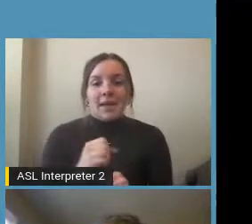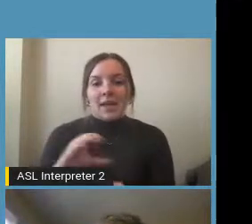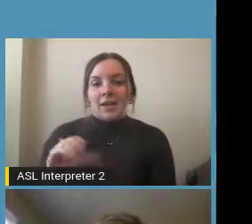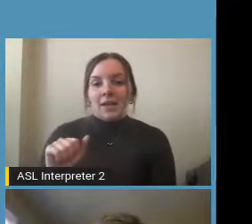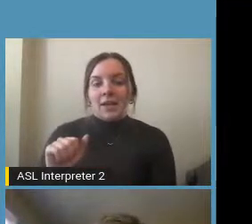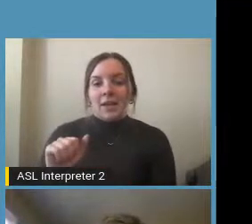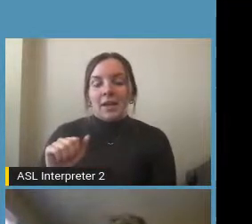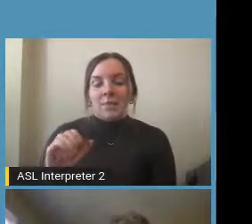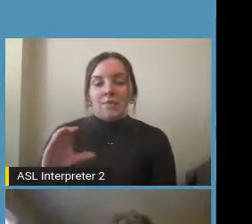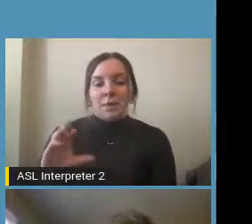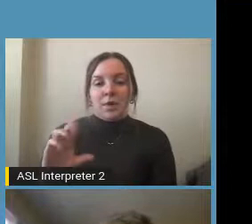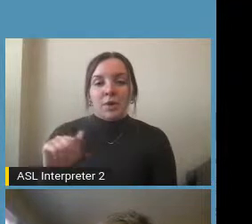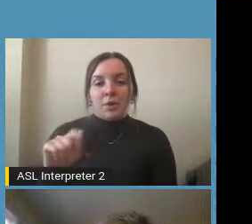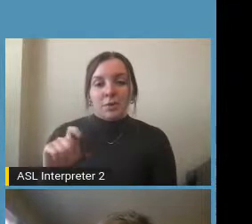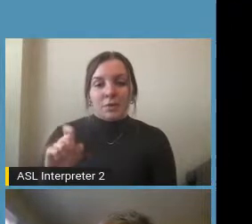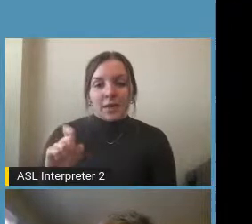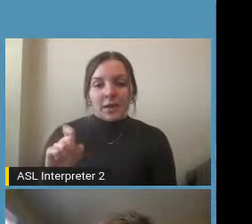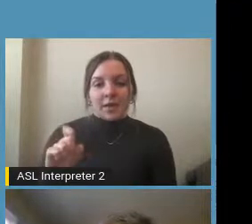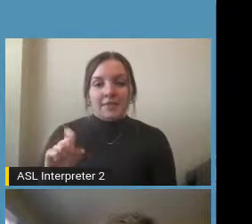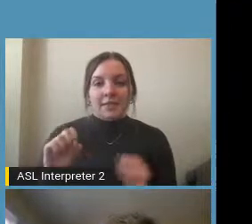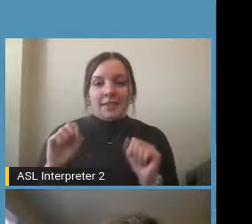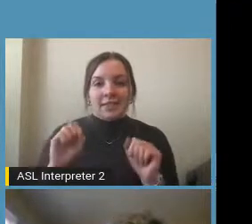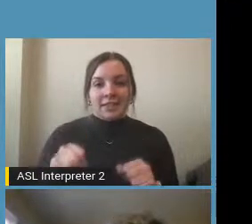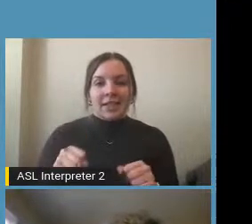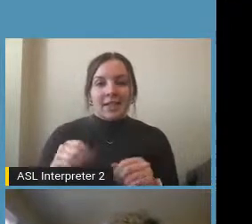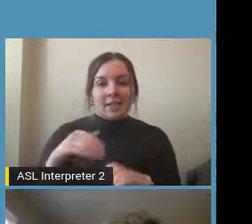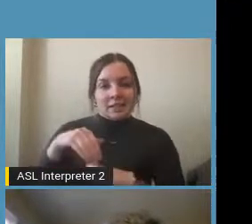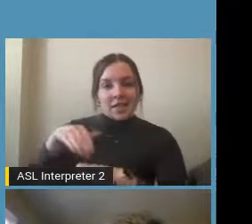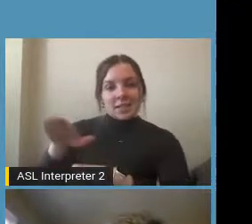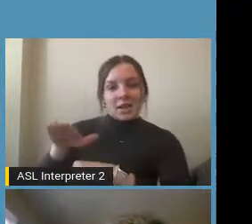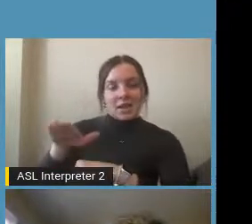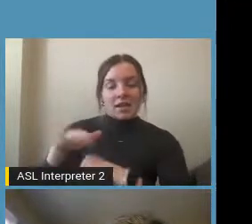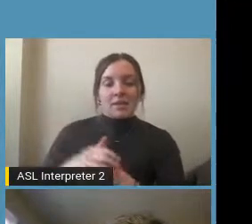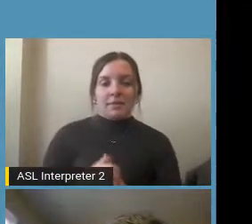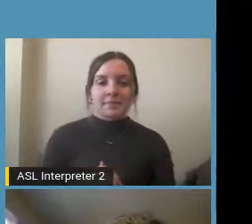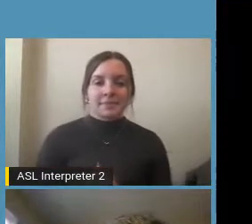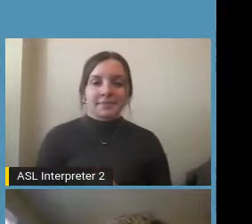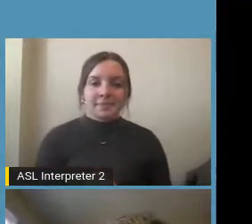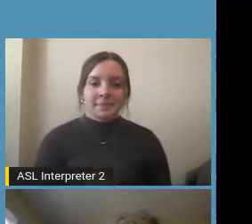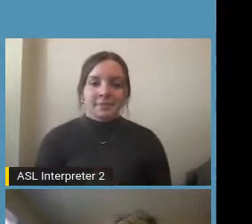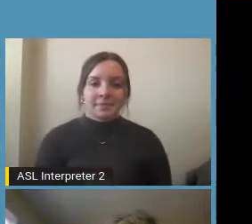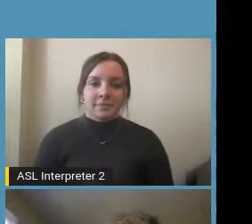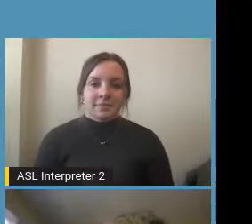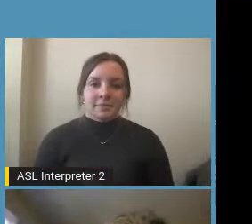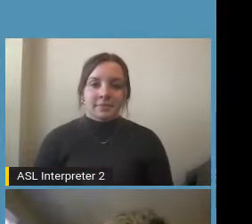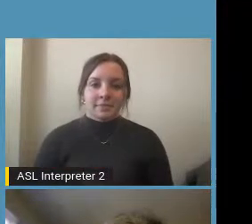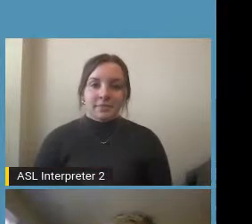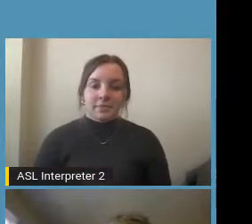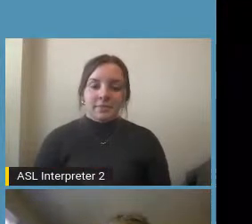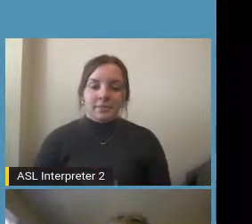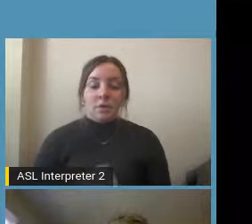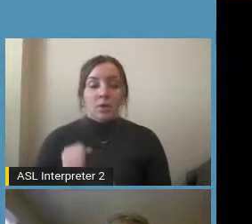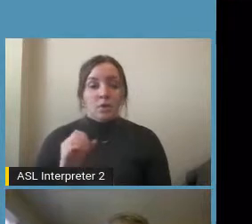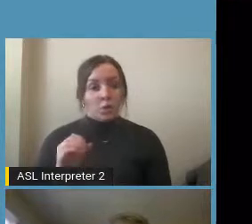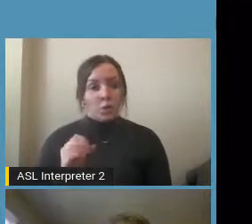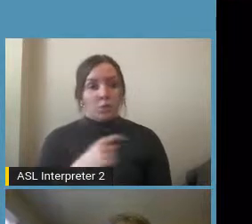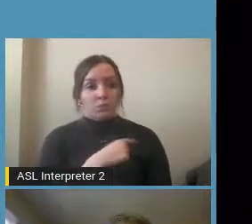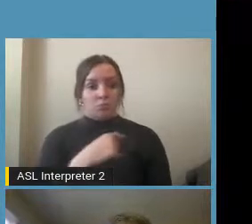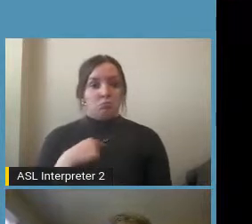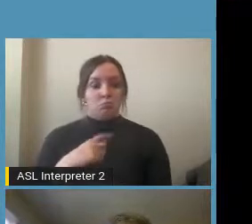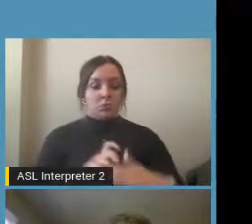that was going to travel. So we scanned it. You can see the scan on the side, the scanner on the right side